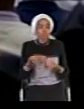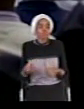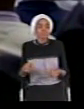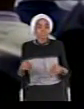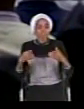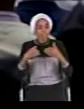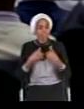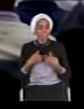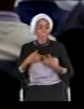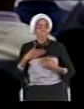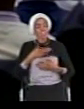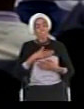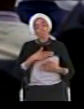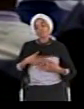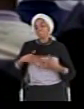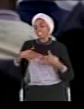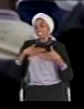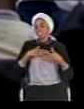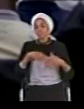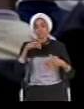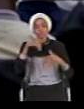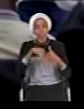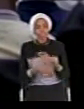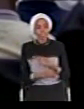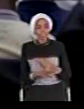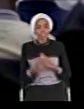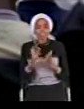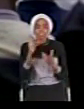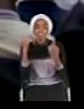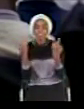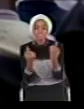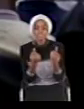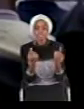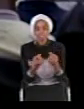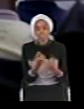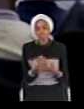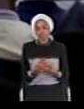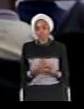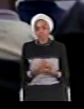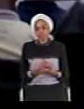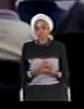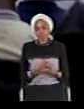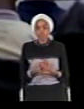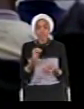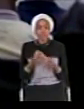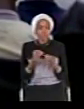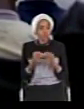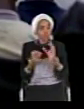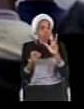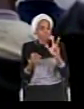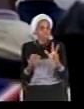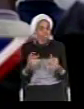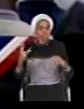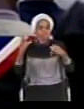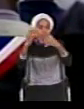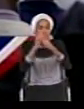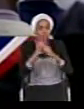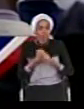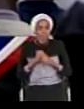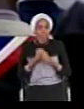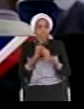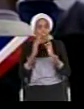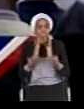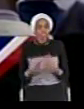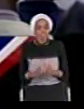in unrighteousness. Let's look at number three here. Number three, partakers of the